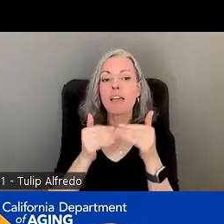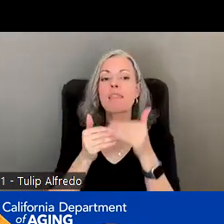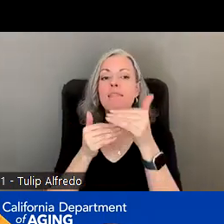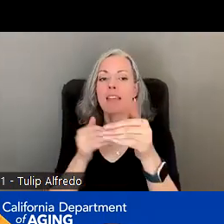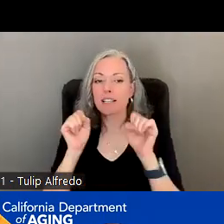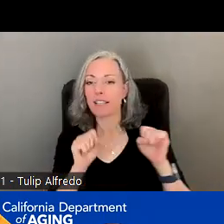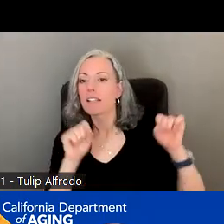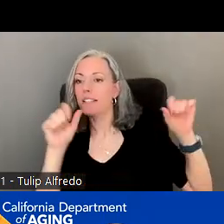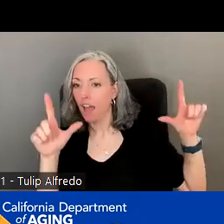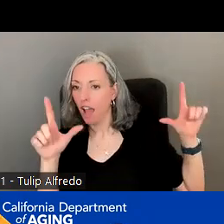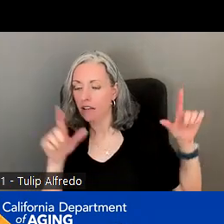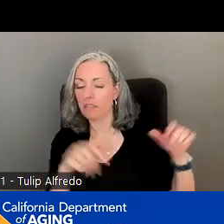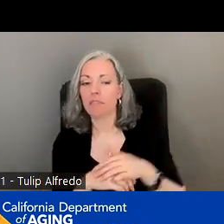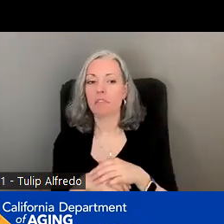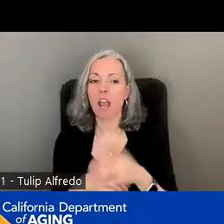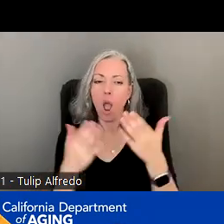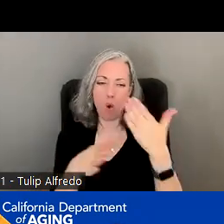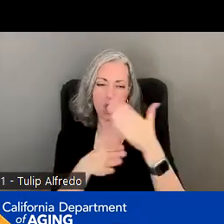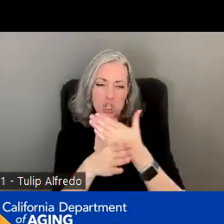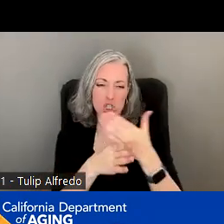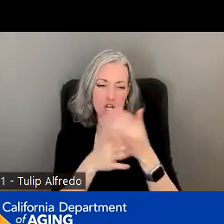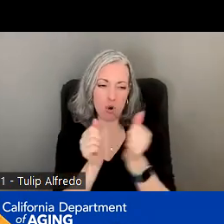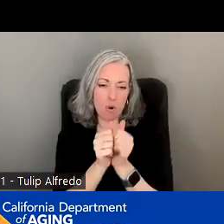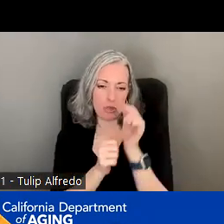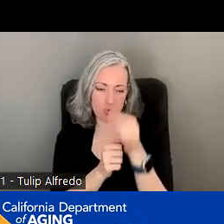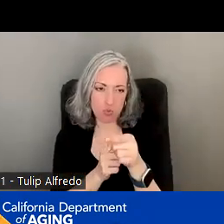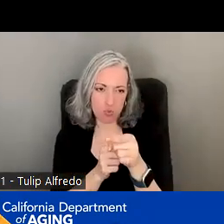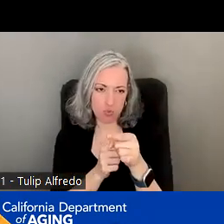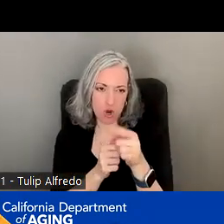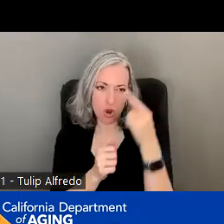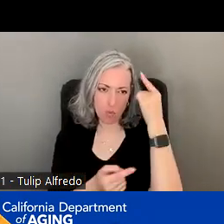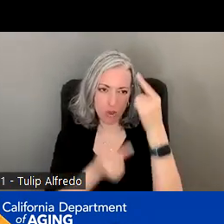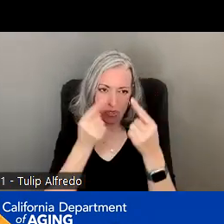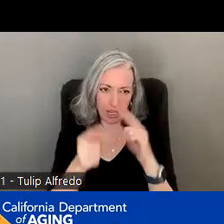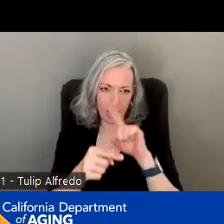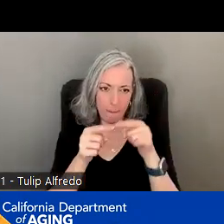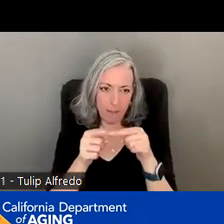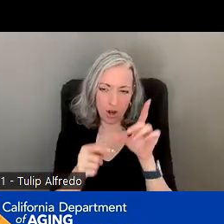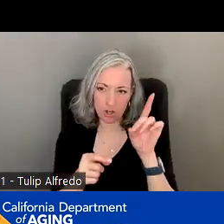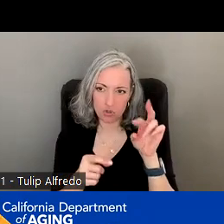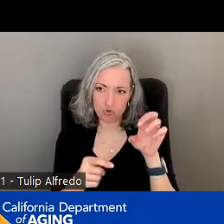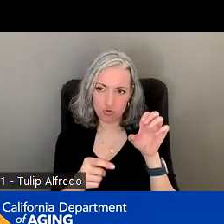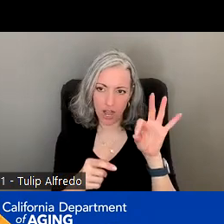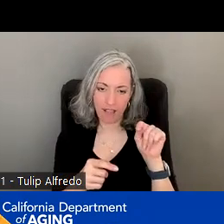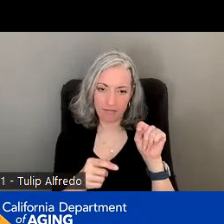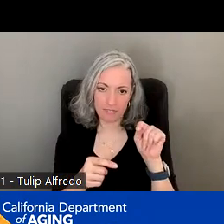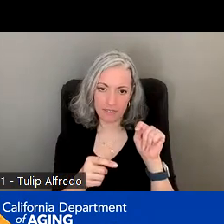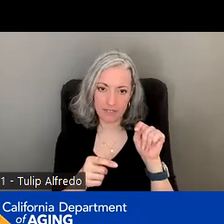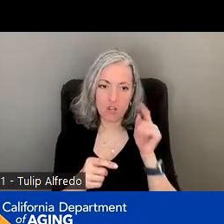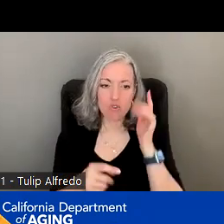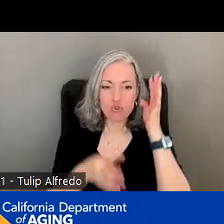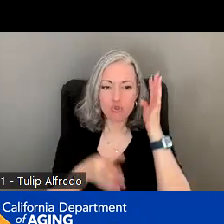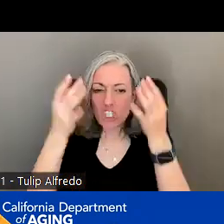slide. I wanted to share with you, we're considering a draft agency-wide equity strategy